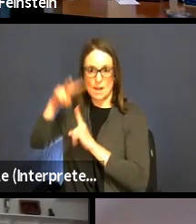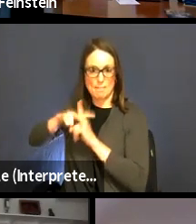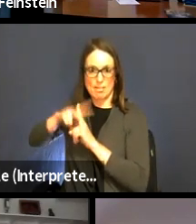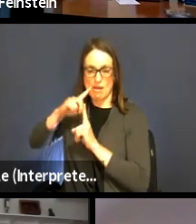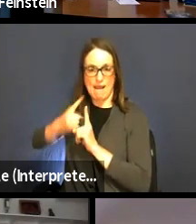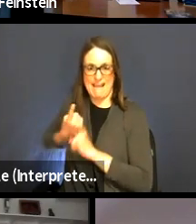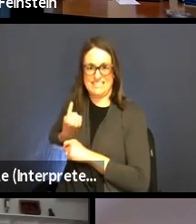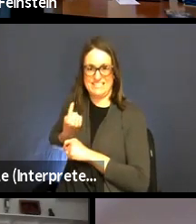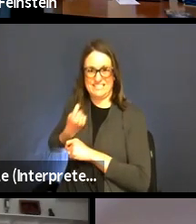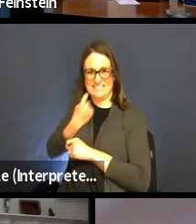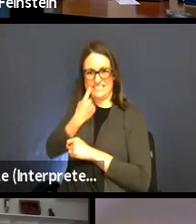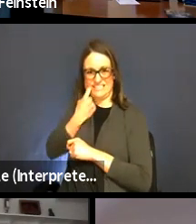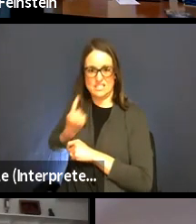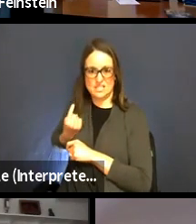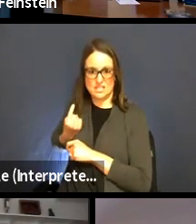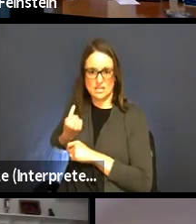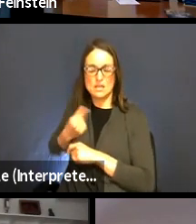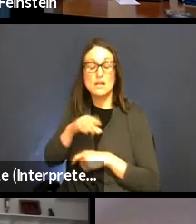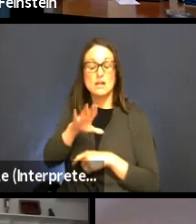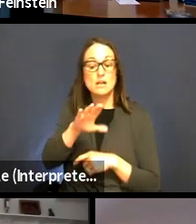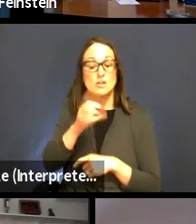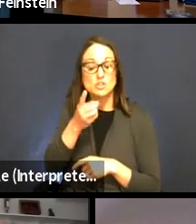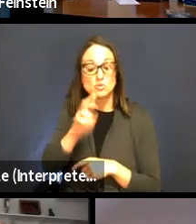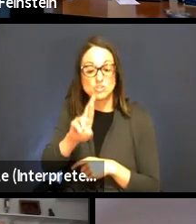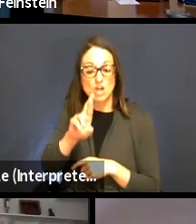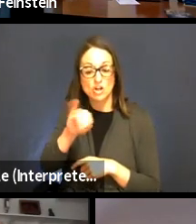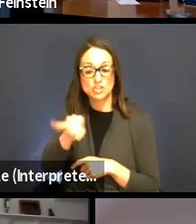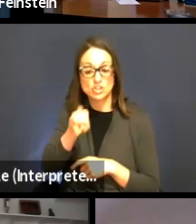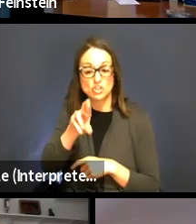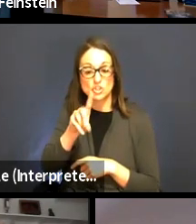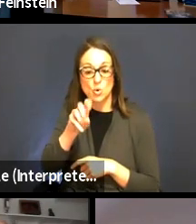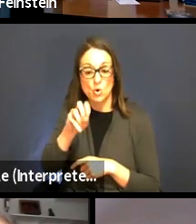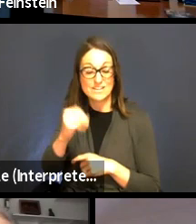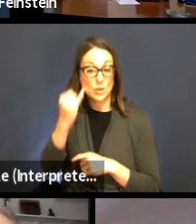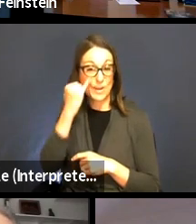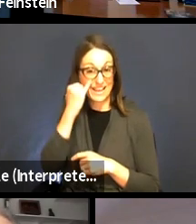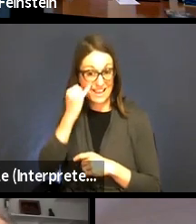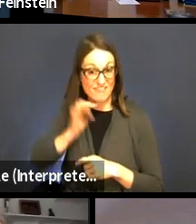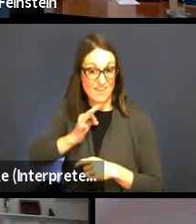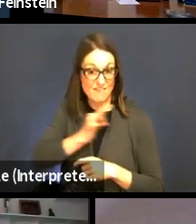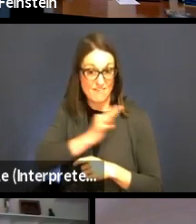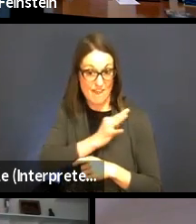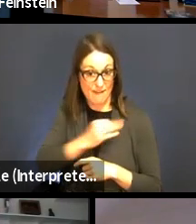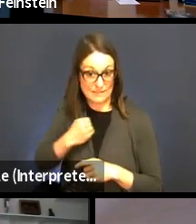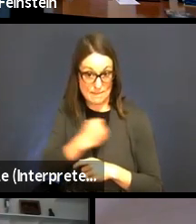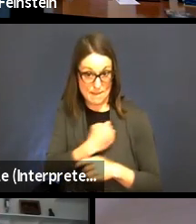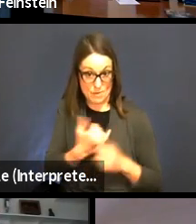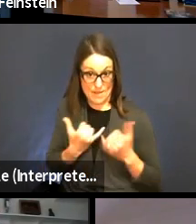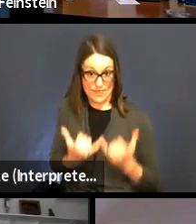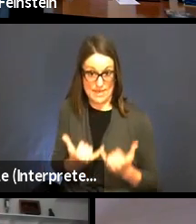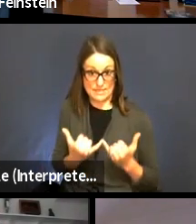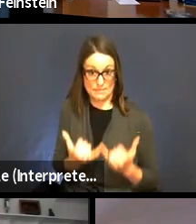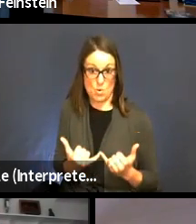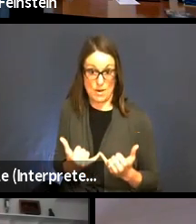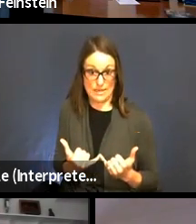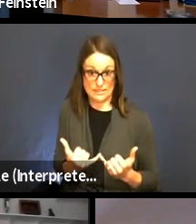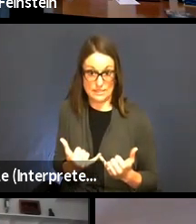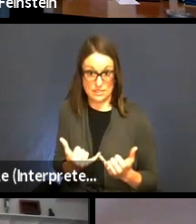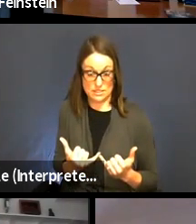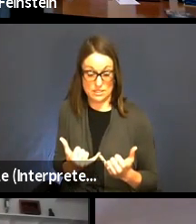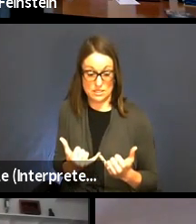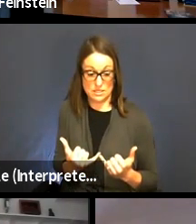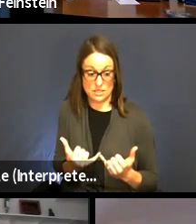I'm, Dr. Jordan, if I'm understanding your question correctly, if a faculty member at this point availed themselves